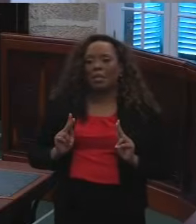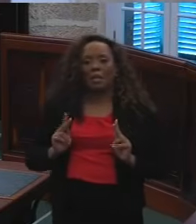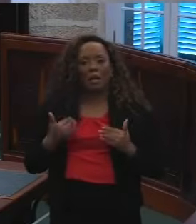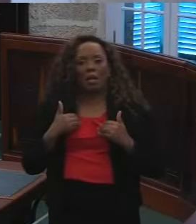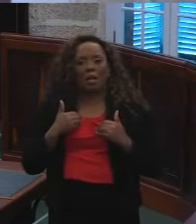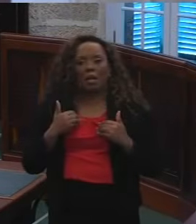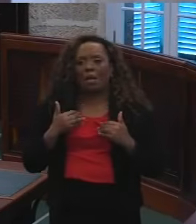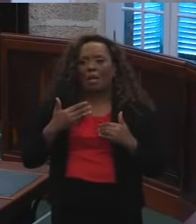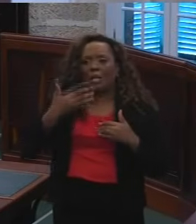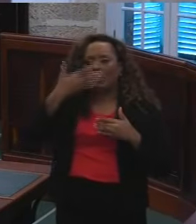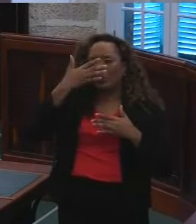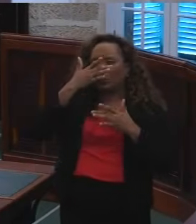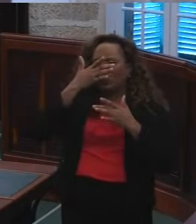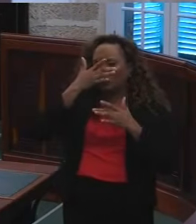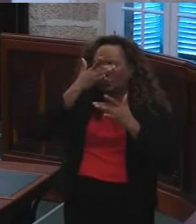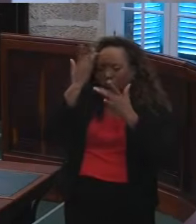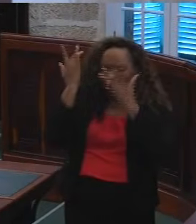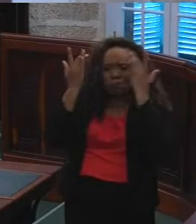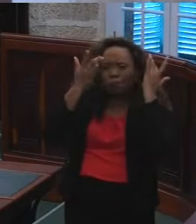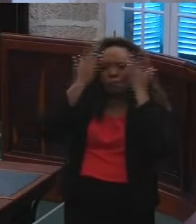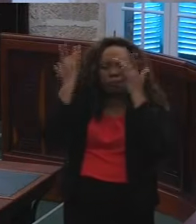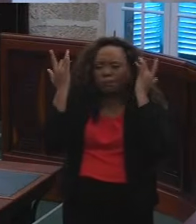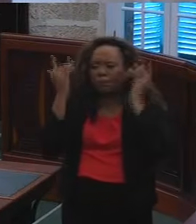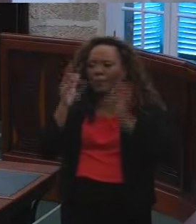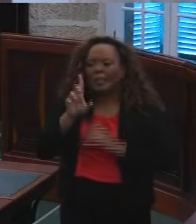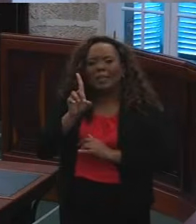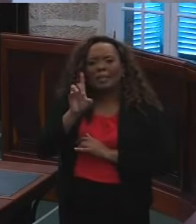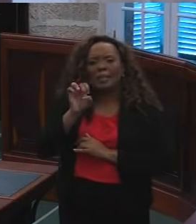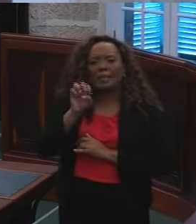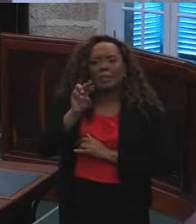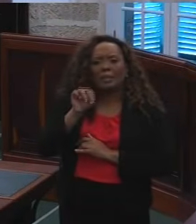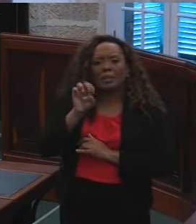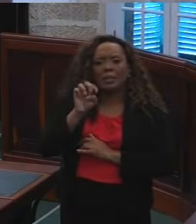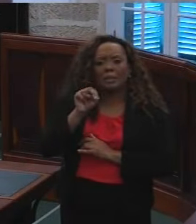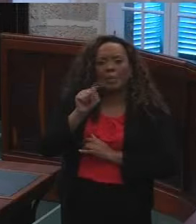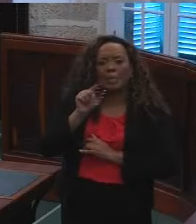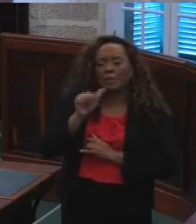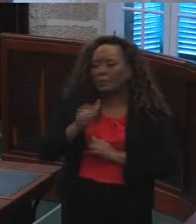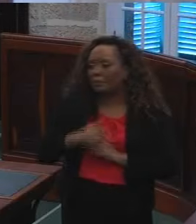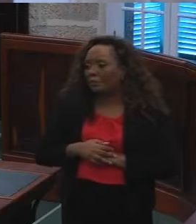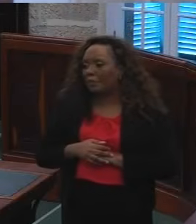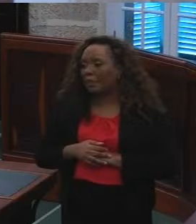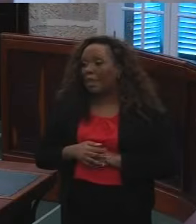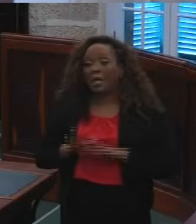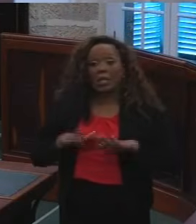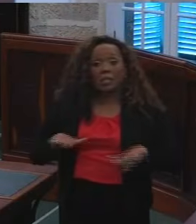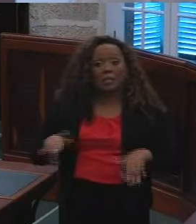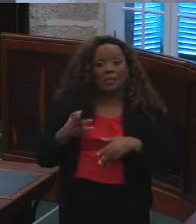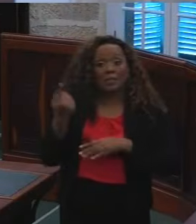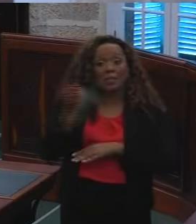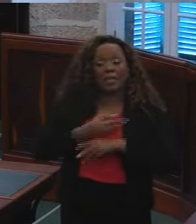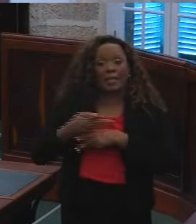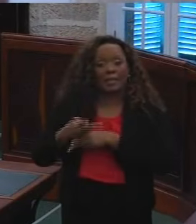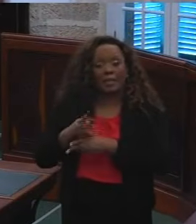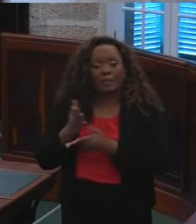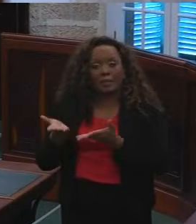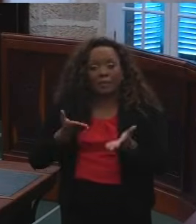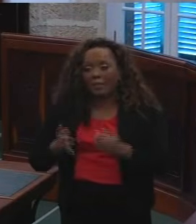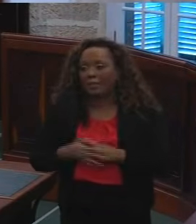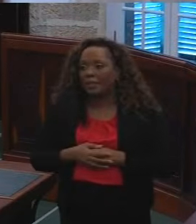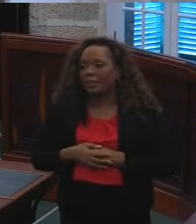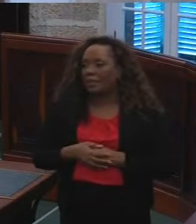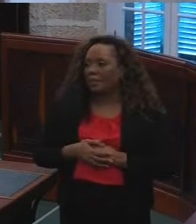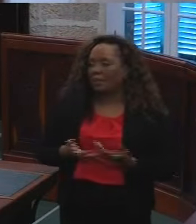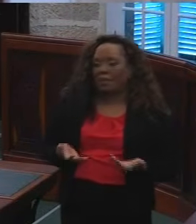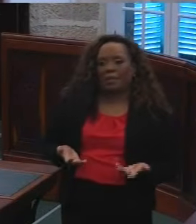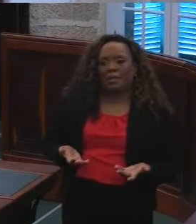that. Assisted independent living facilities. A children's daycare service is also